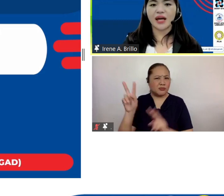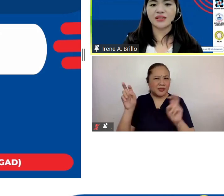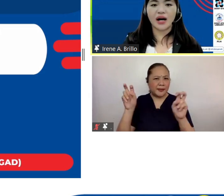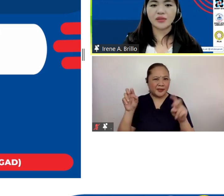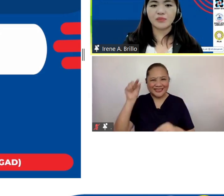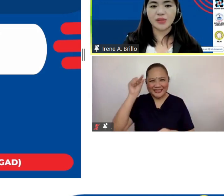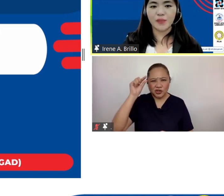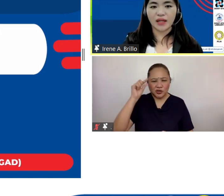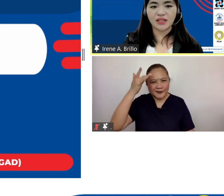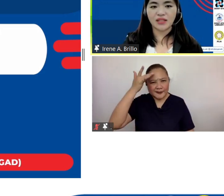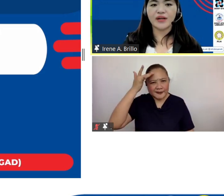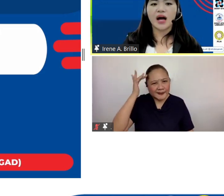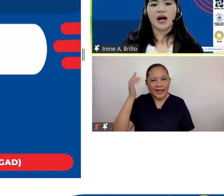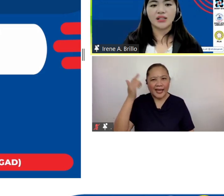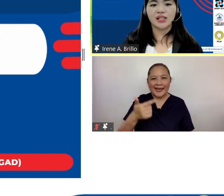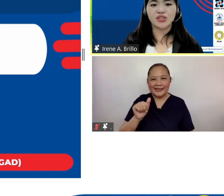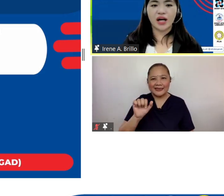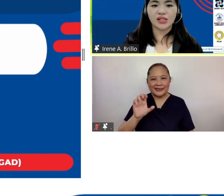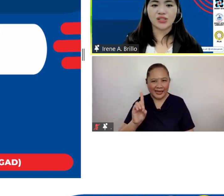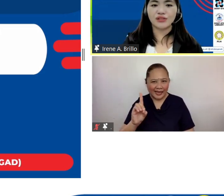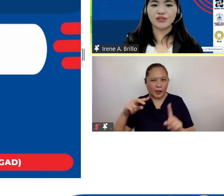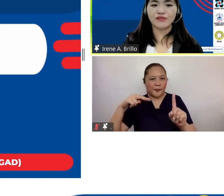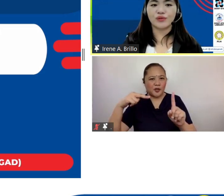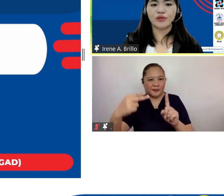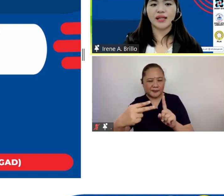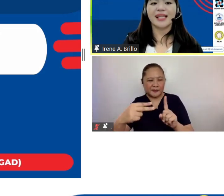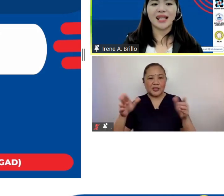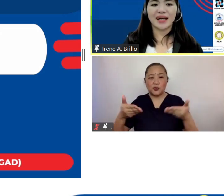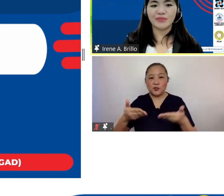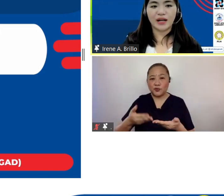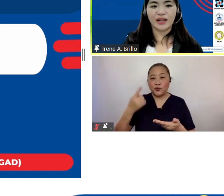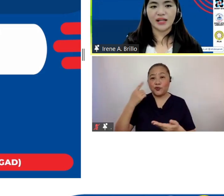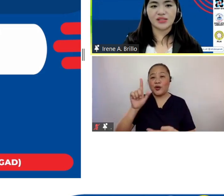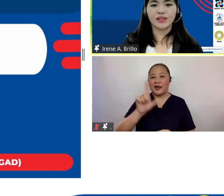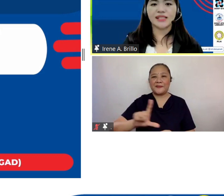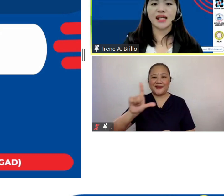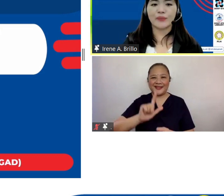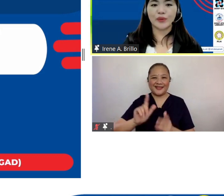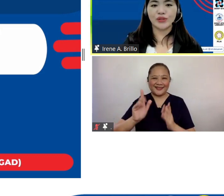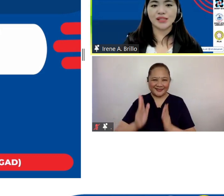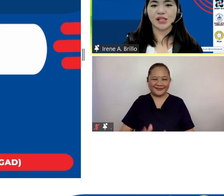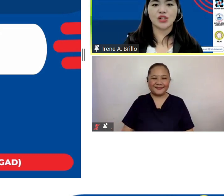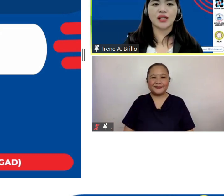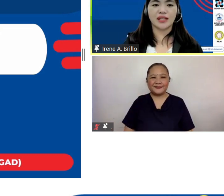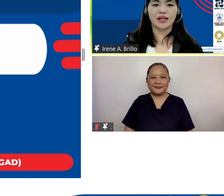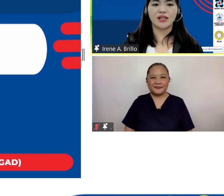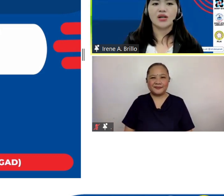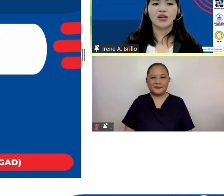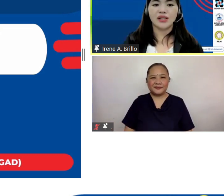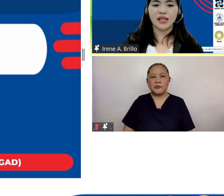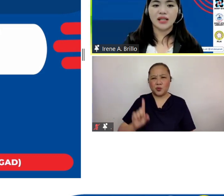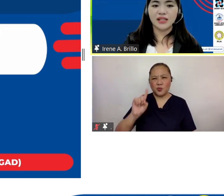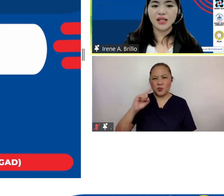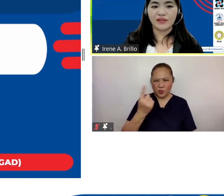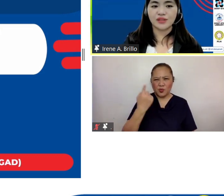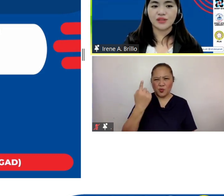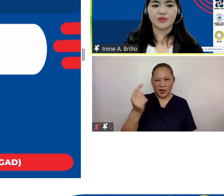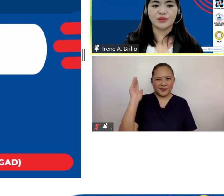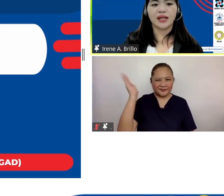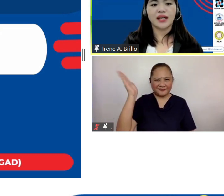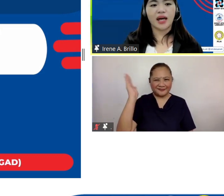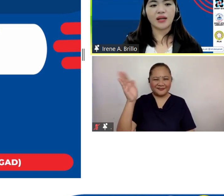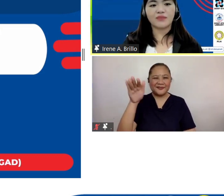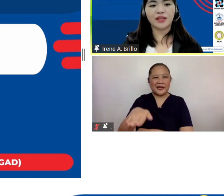Sensitivity and God Perspective, an Introduction for Librarians. So isa lang po yung session natin in the